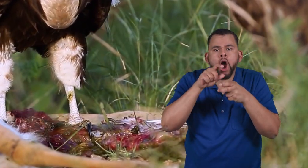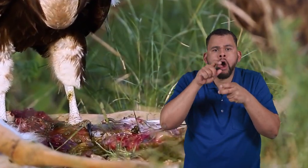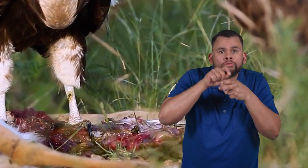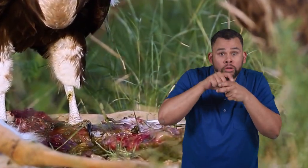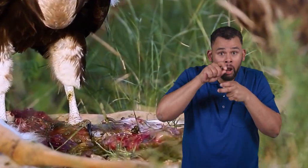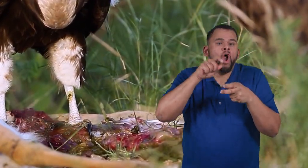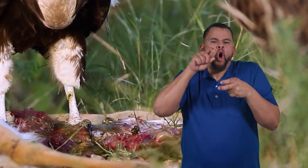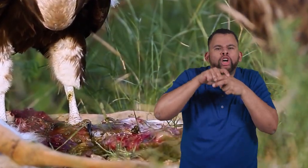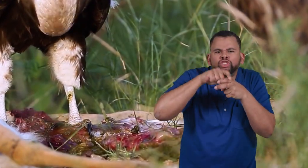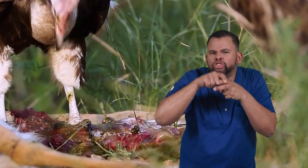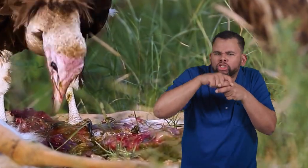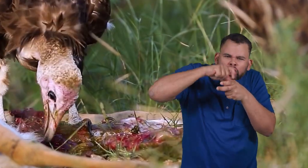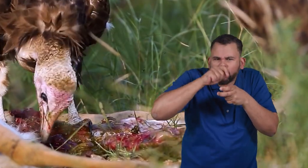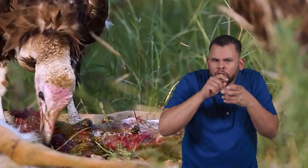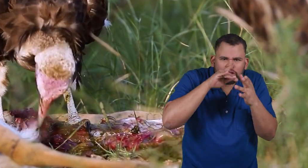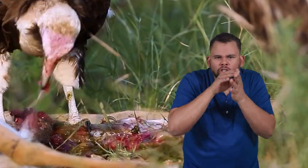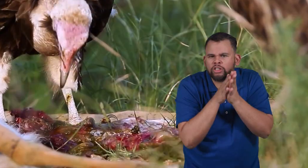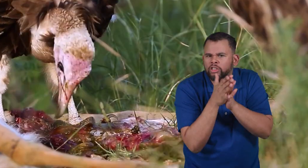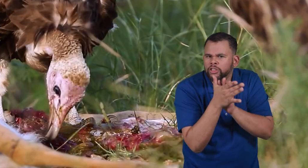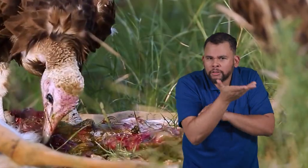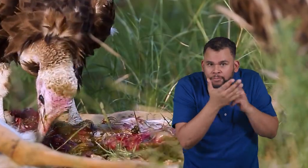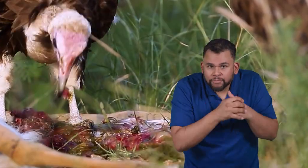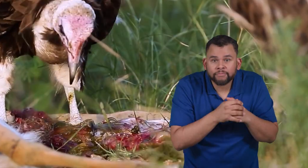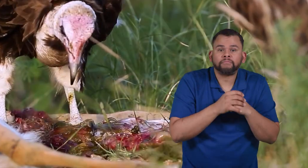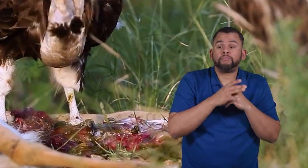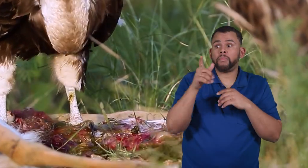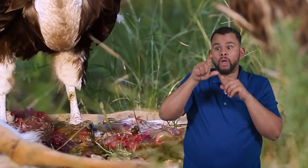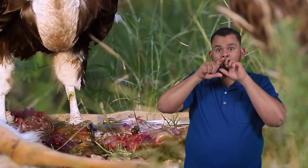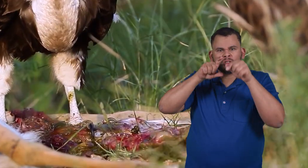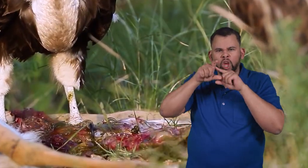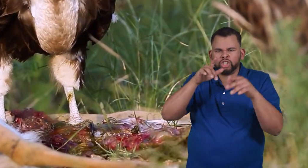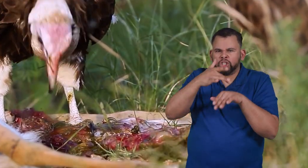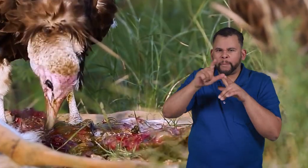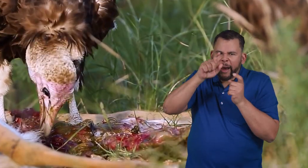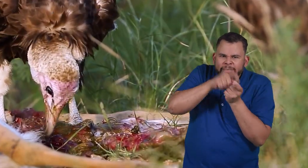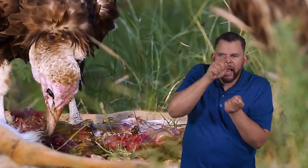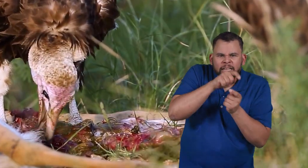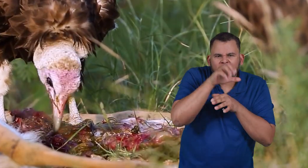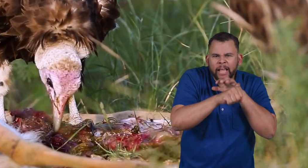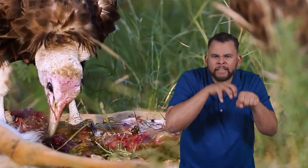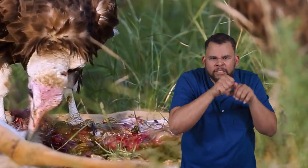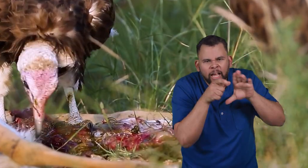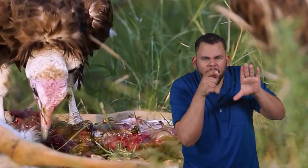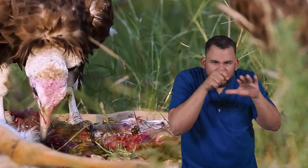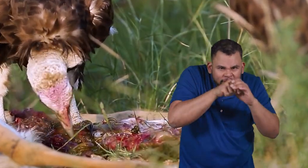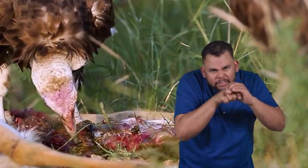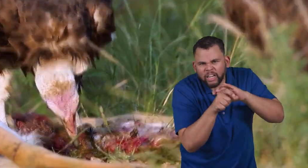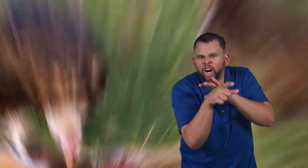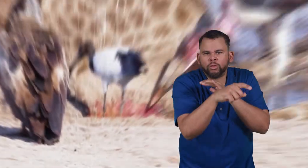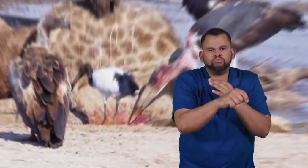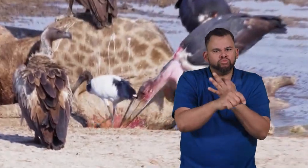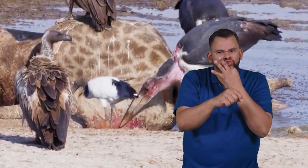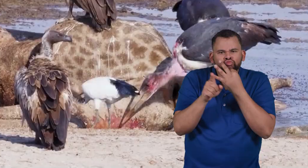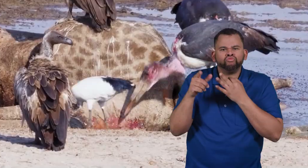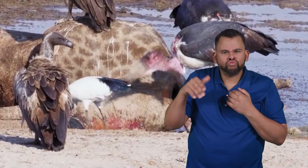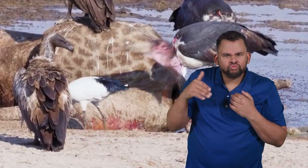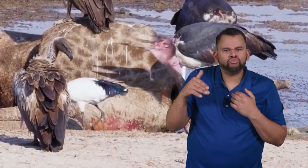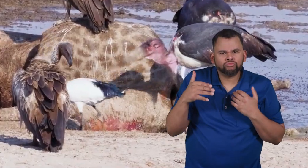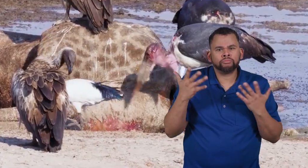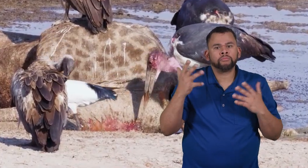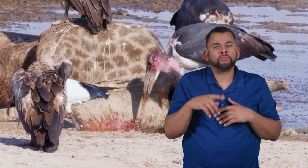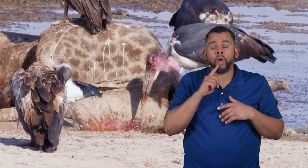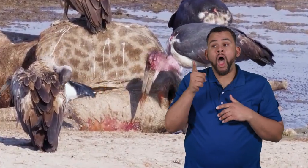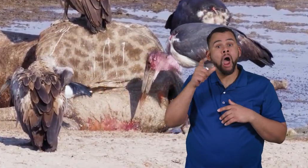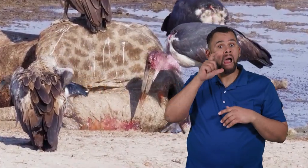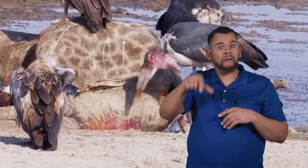it and uses its sharp beak to tear into the carcass, the dead animal's body, and get to the meat. Vultures don't